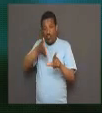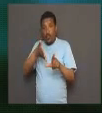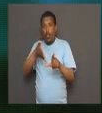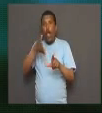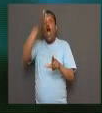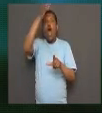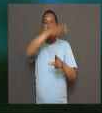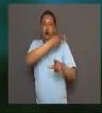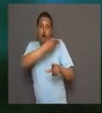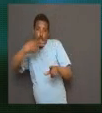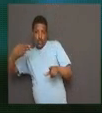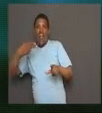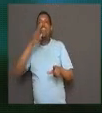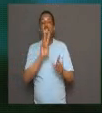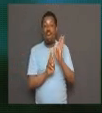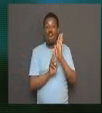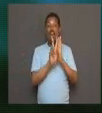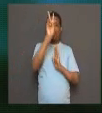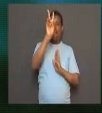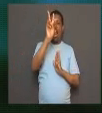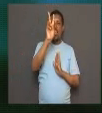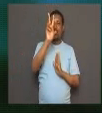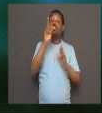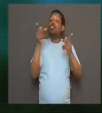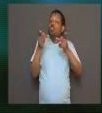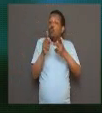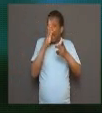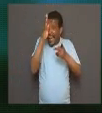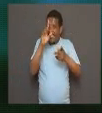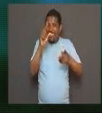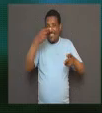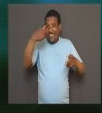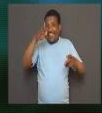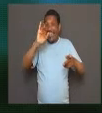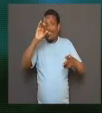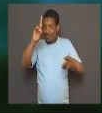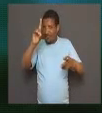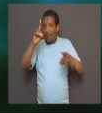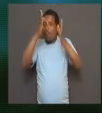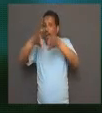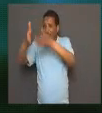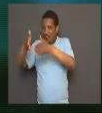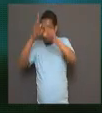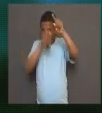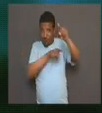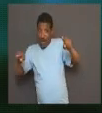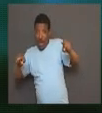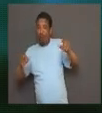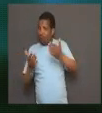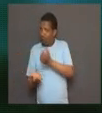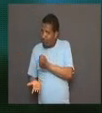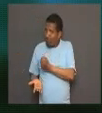and vertically to create a grid pattern. This will help you